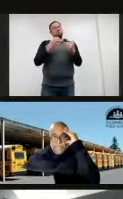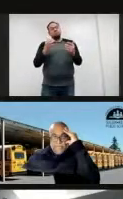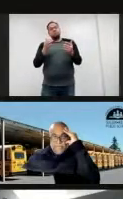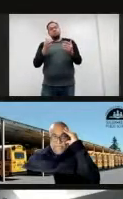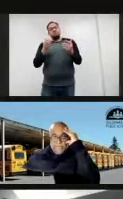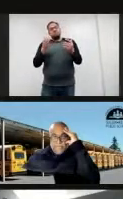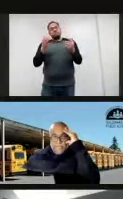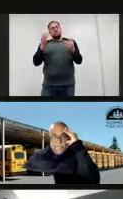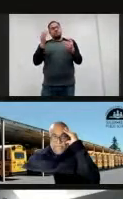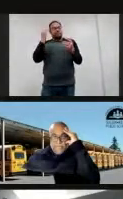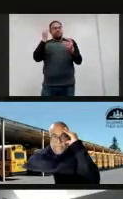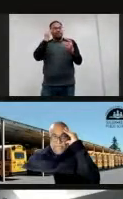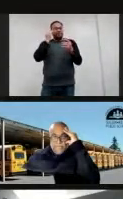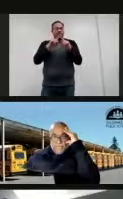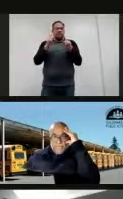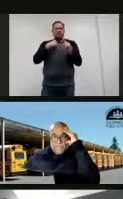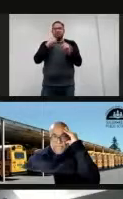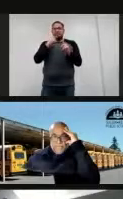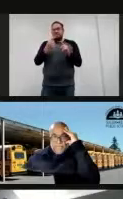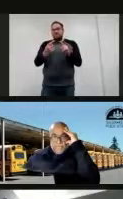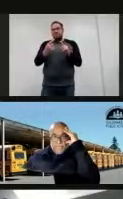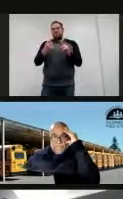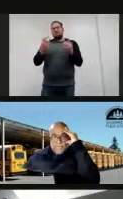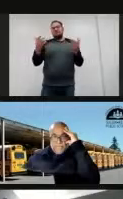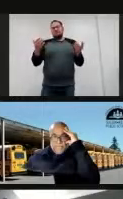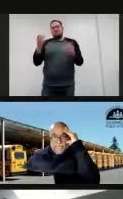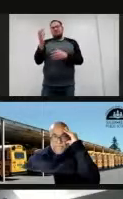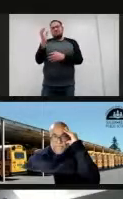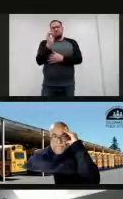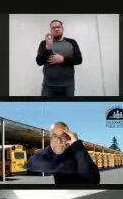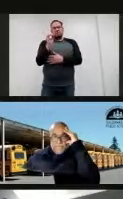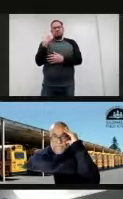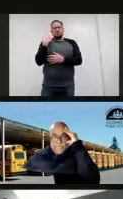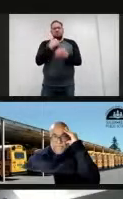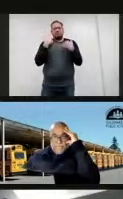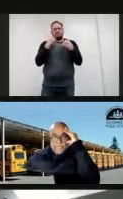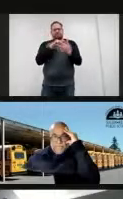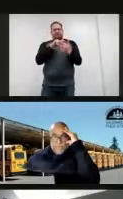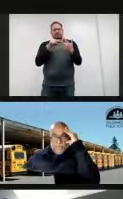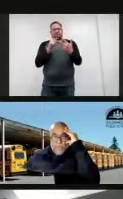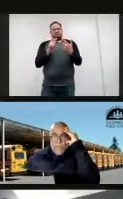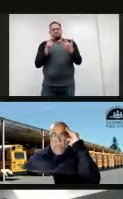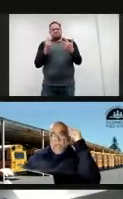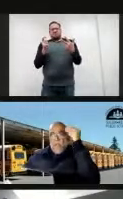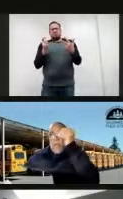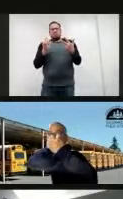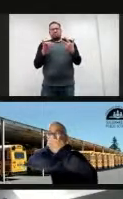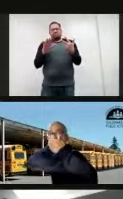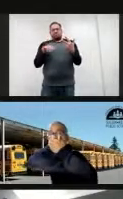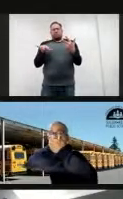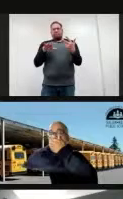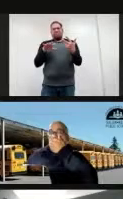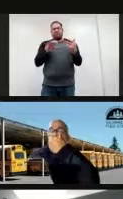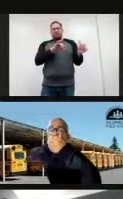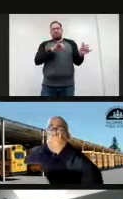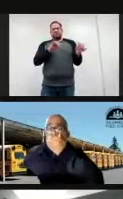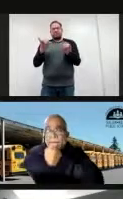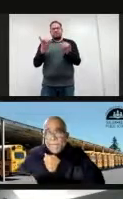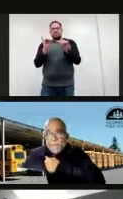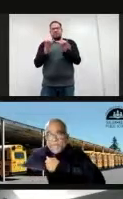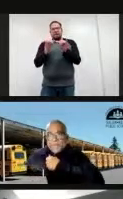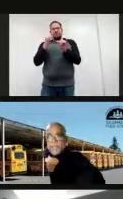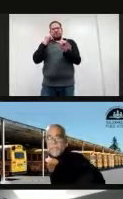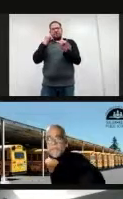that for the good of the order, in Oregon, we have three large school districts that all are kind of around the same size and have been for many